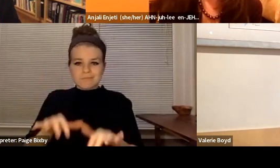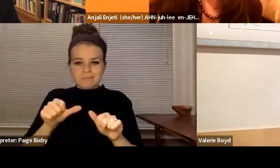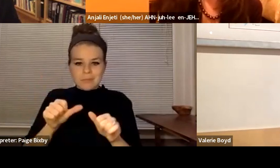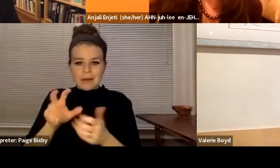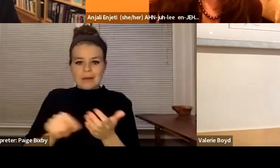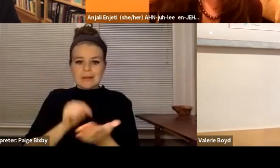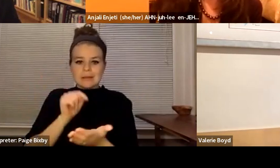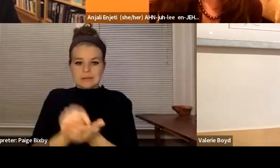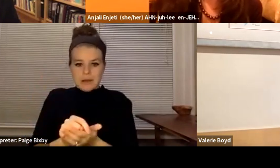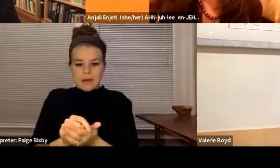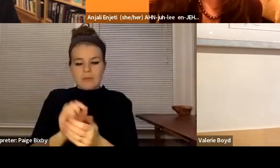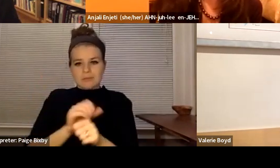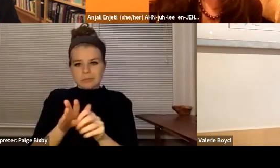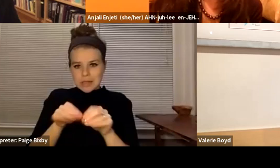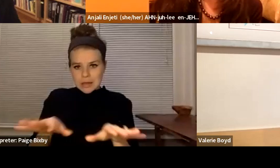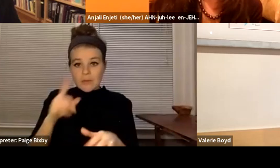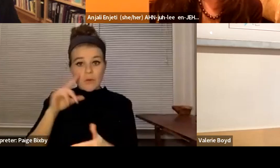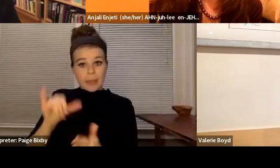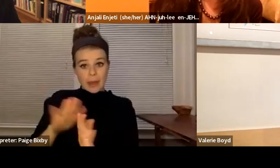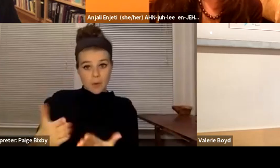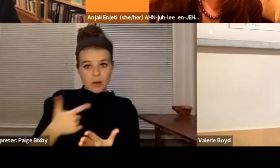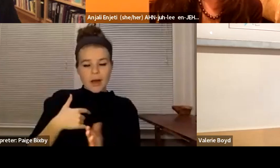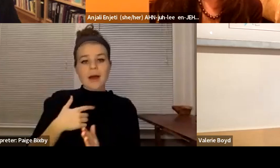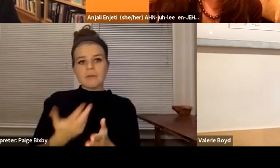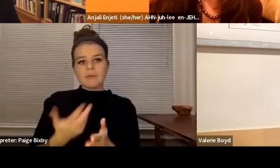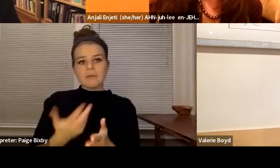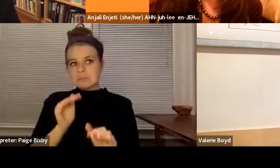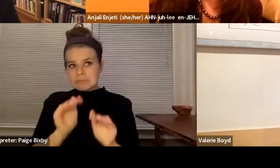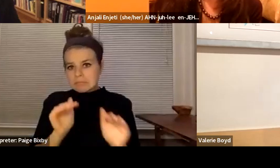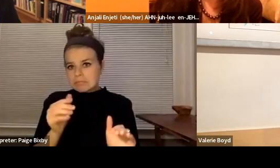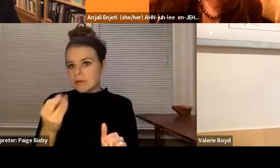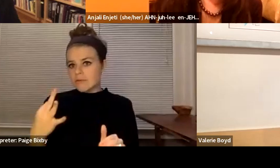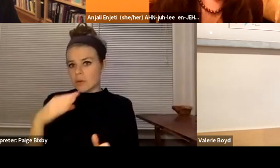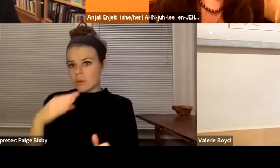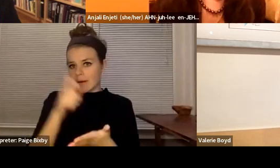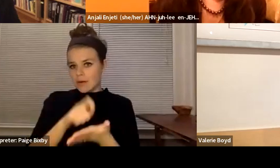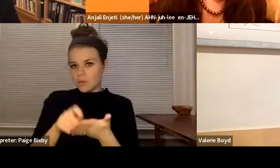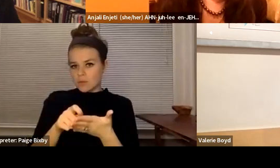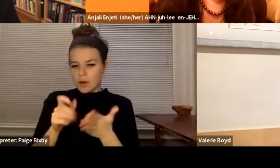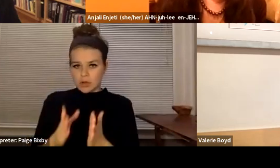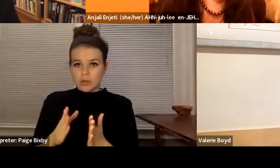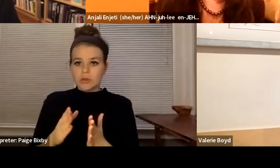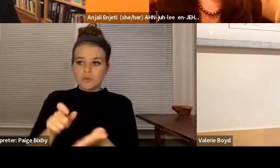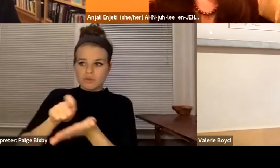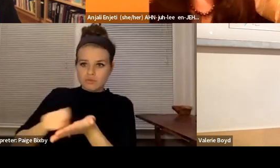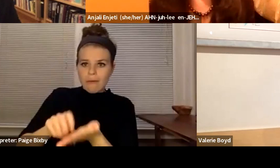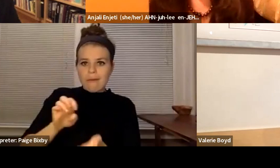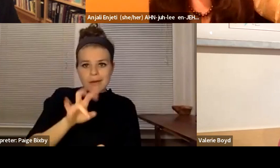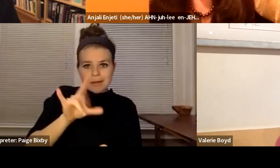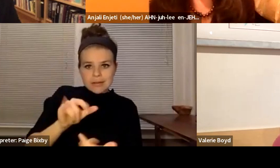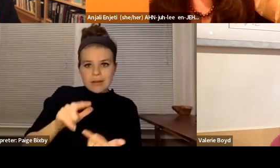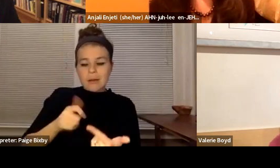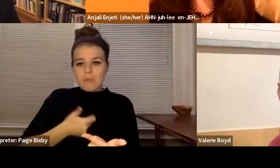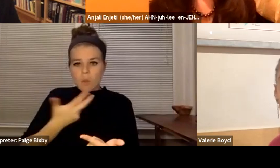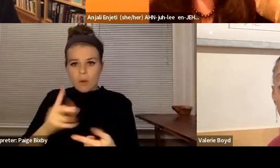asked several writers, several Black writers to write essays and poems about how we've made it through